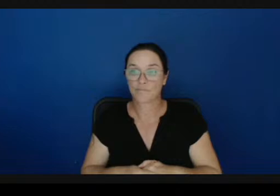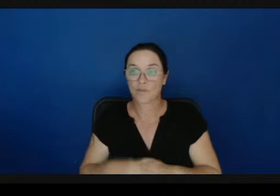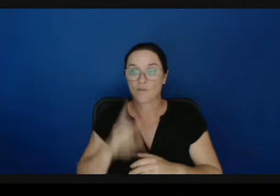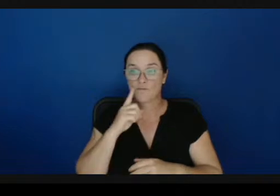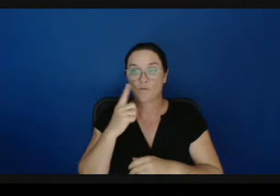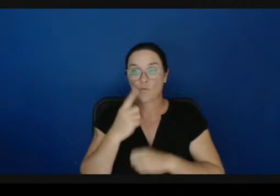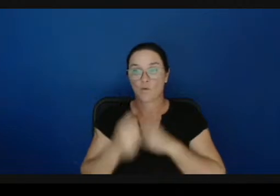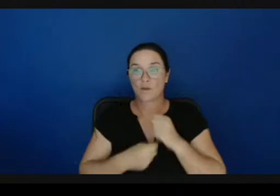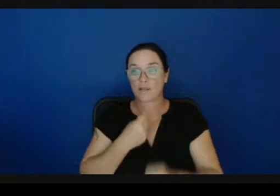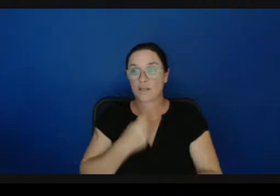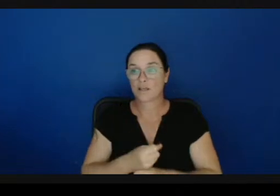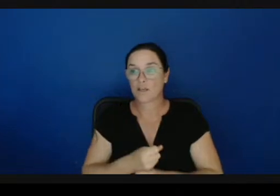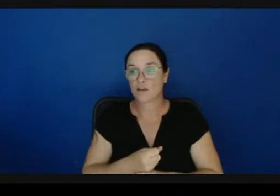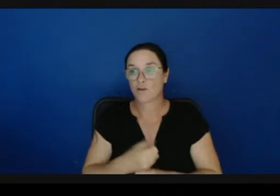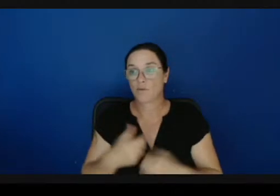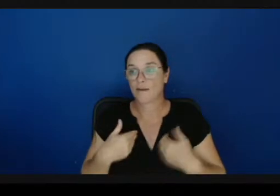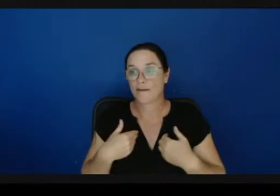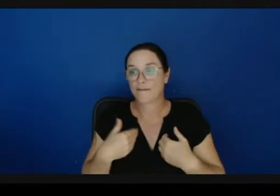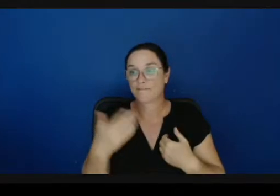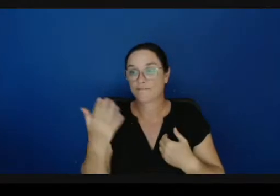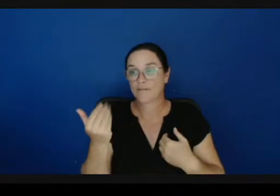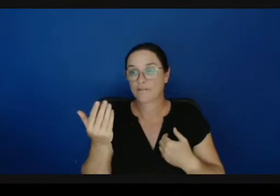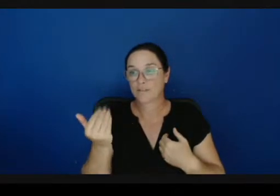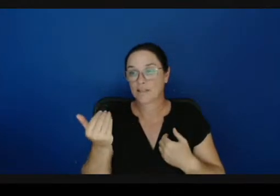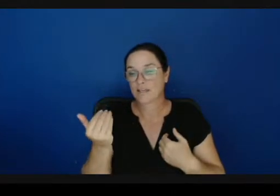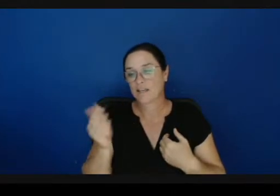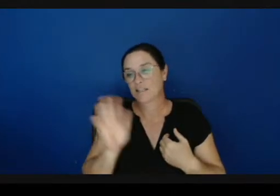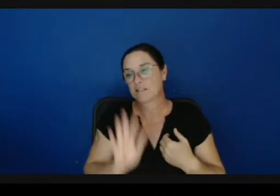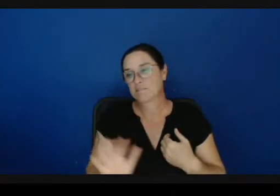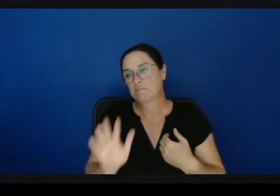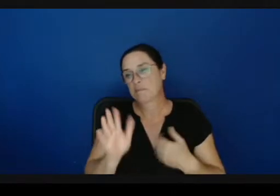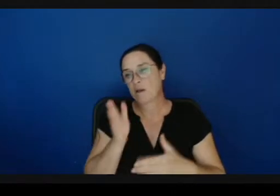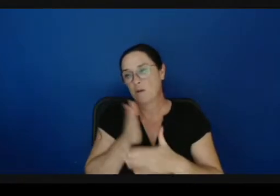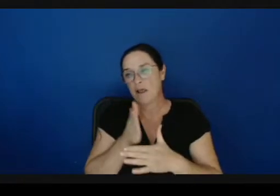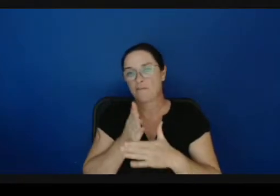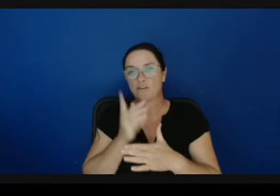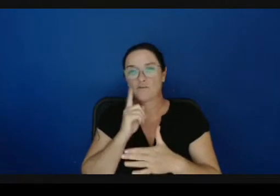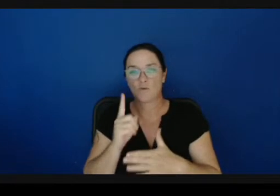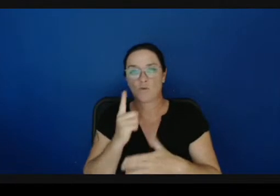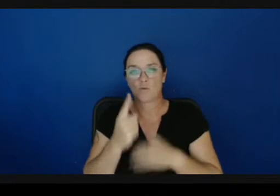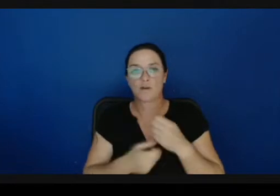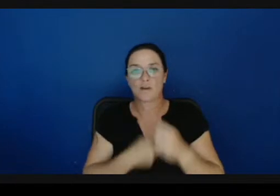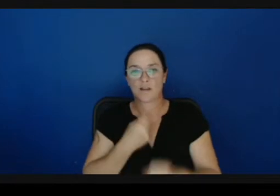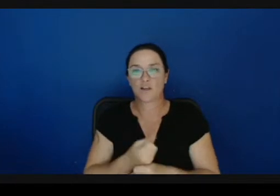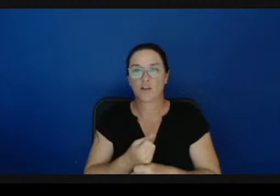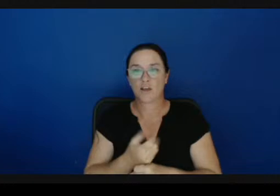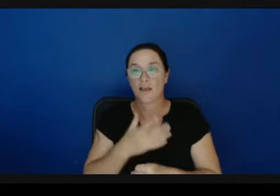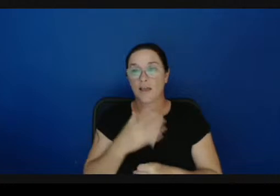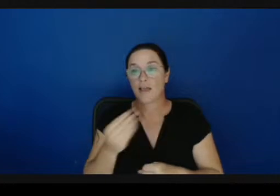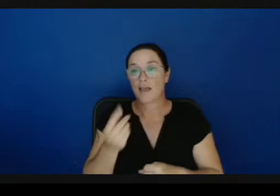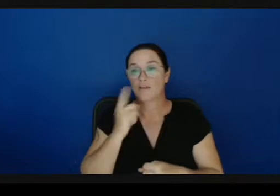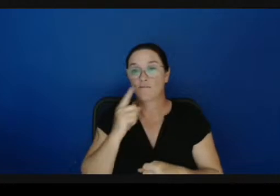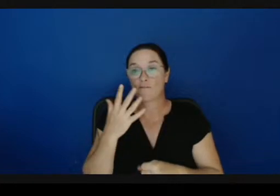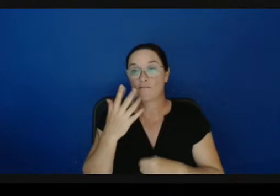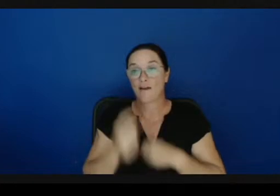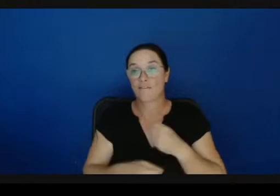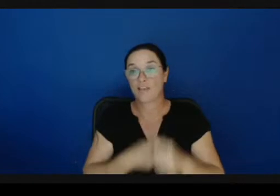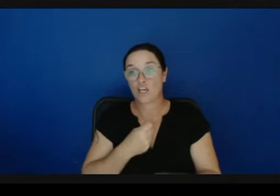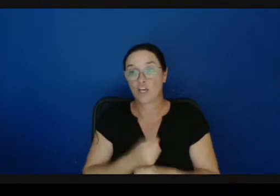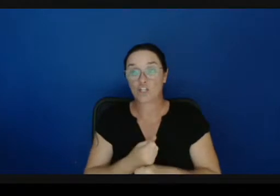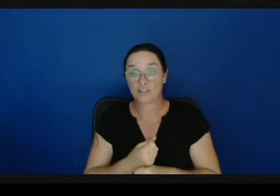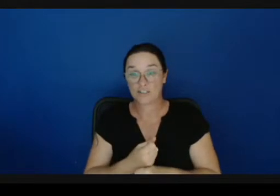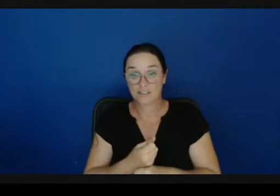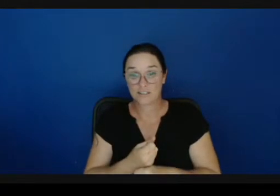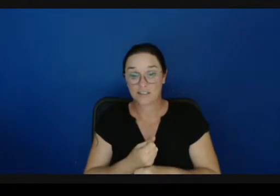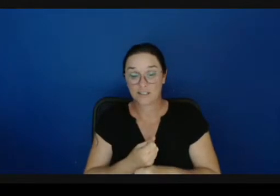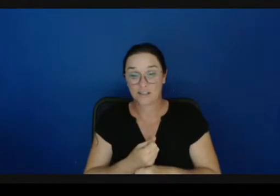week, here we are at 15, which is about average for the whole last year. And for the last 5 years, as we started off